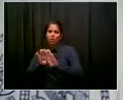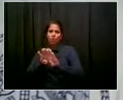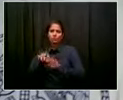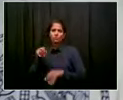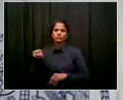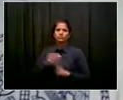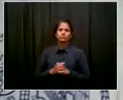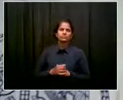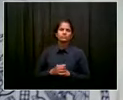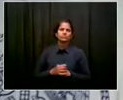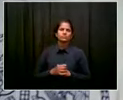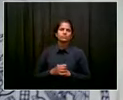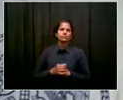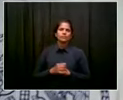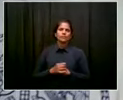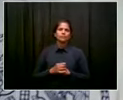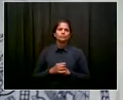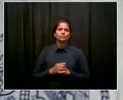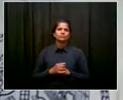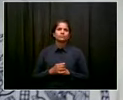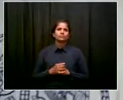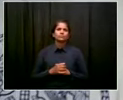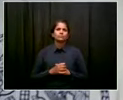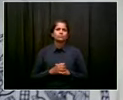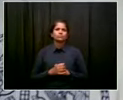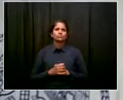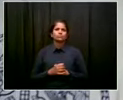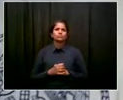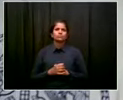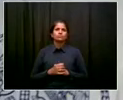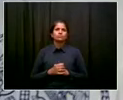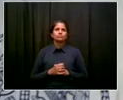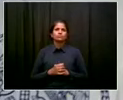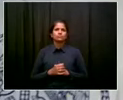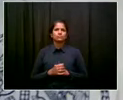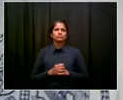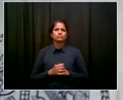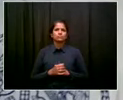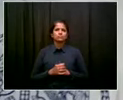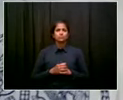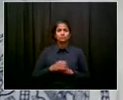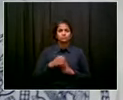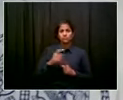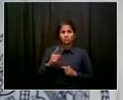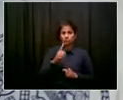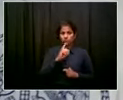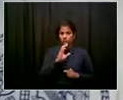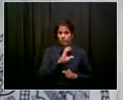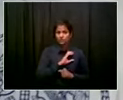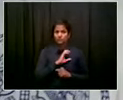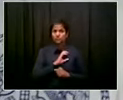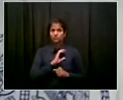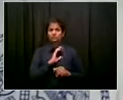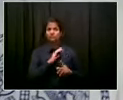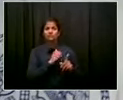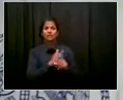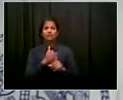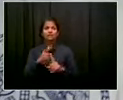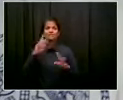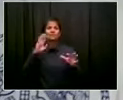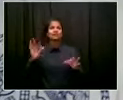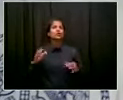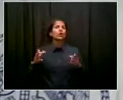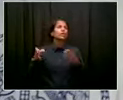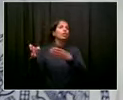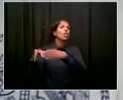it sounds like what you're saying is you are you are okay with police making the decision to unilaterally close parks without any sort of public notice to